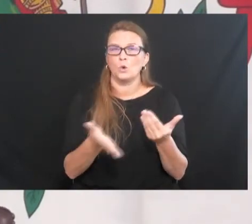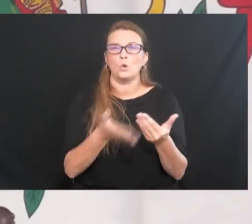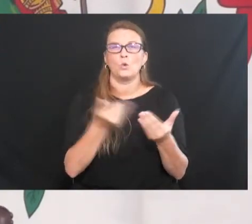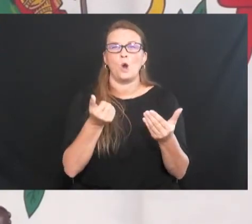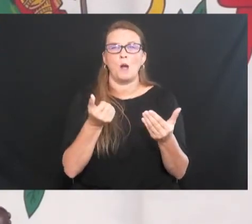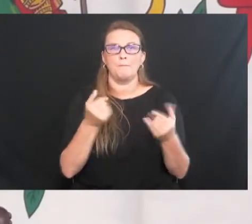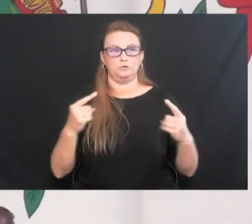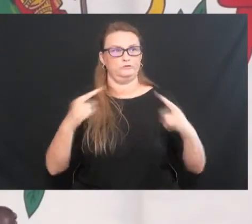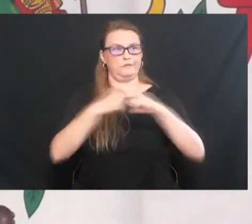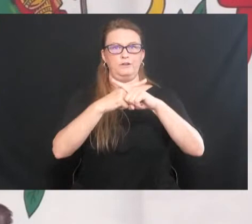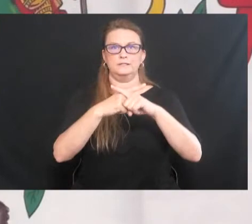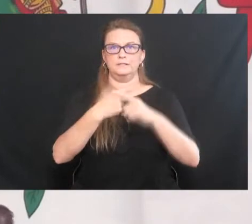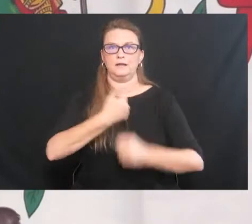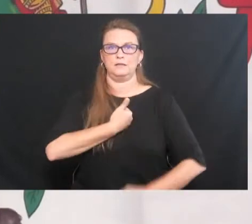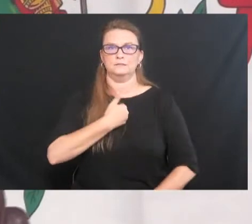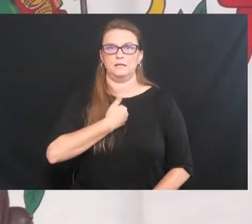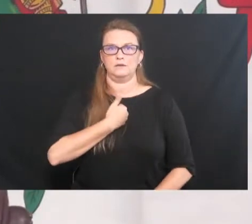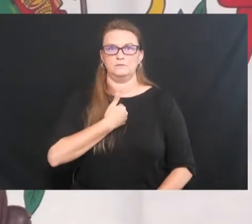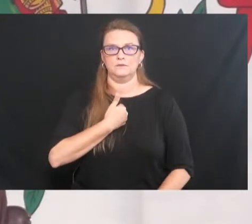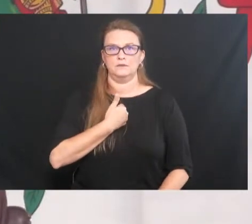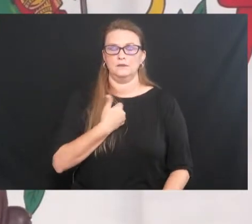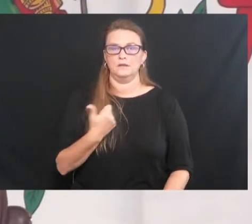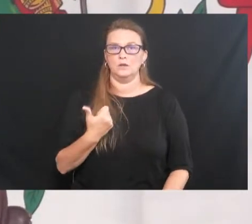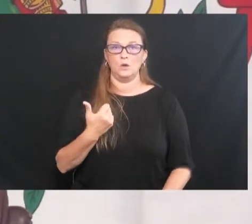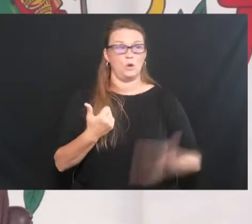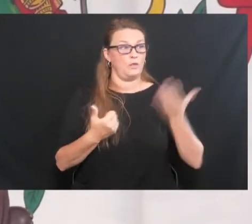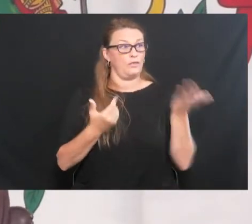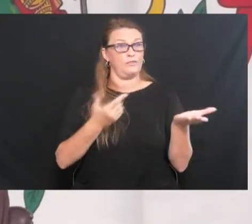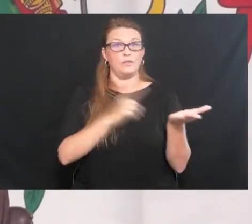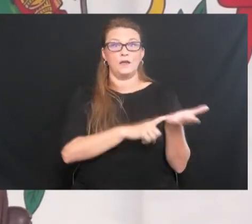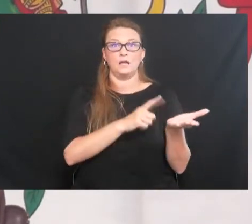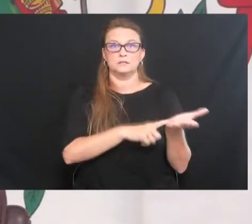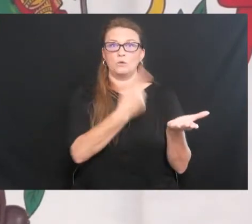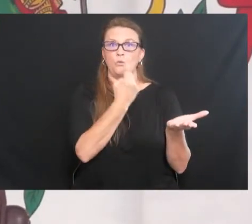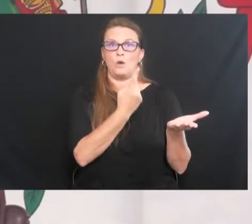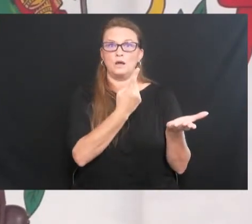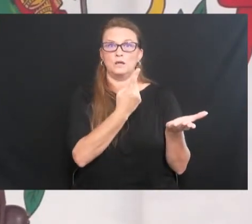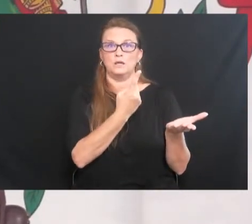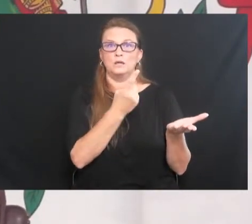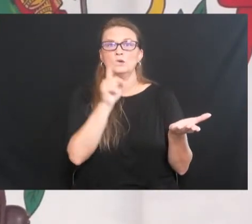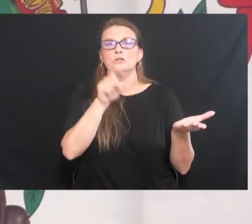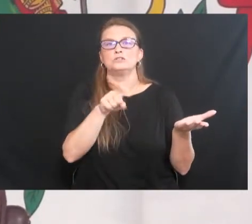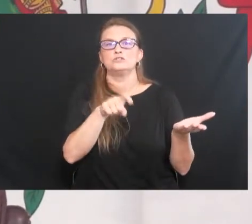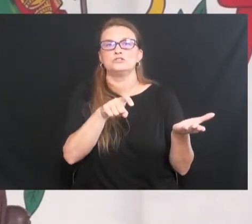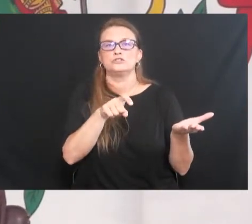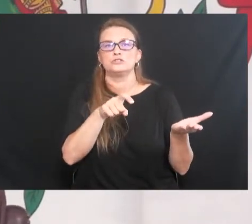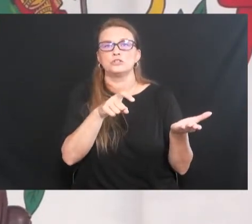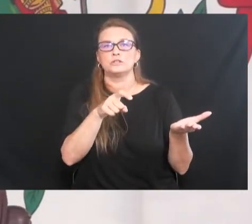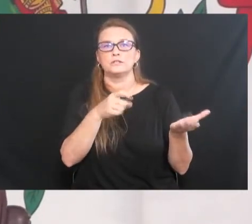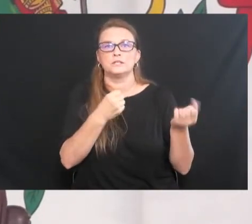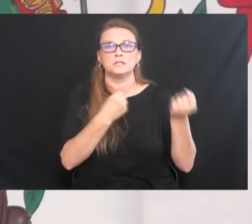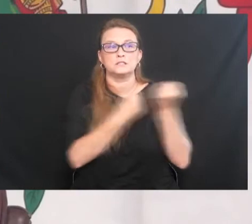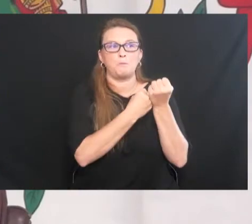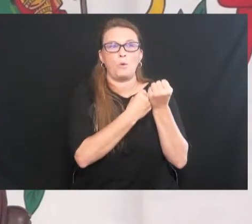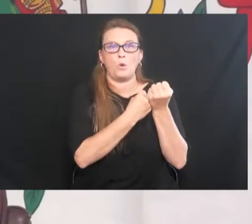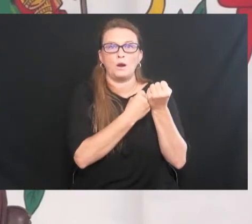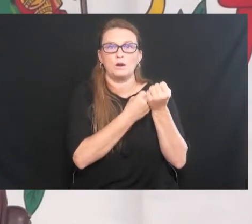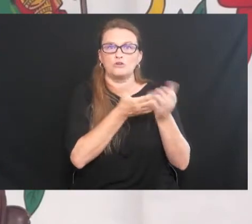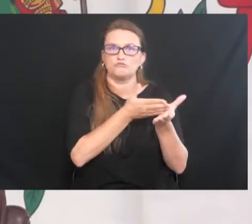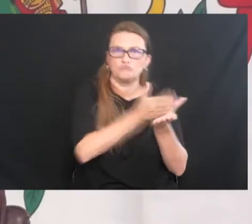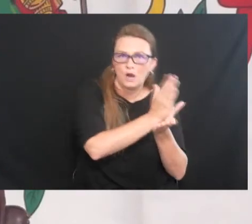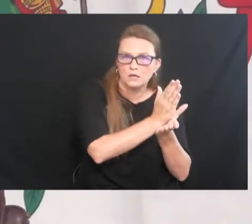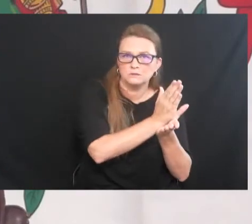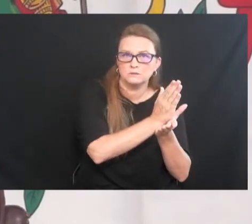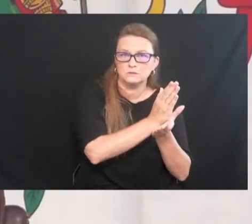contradicting our own self. We're saying on one hand, that we absolutely should stand by our freedoms, and we